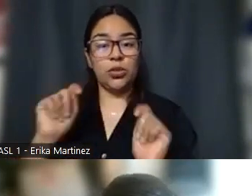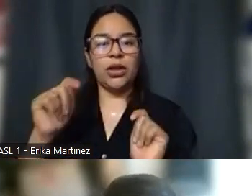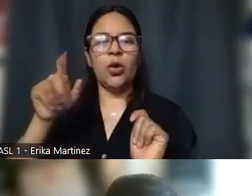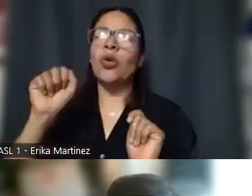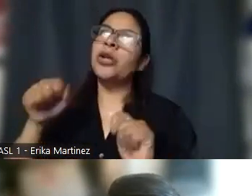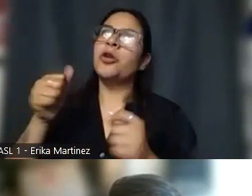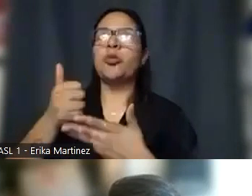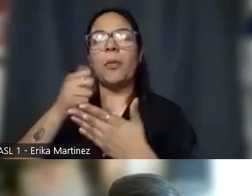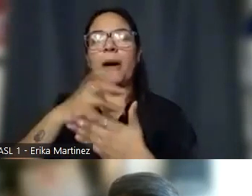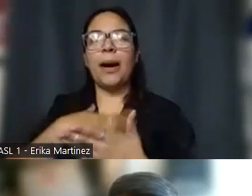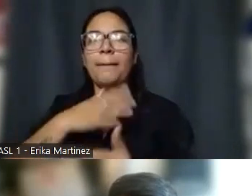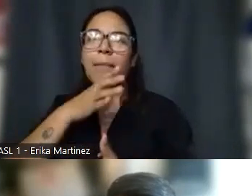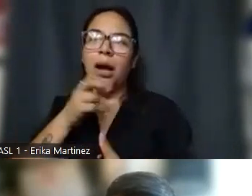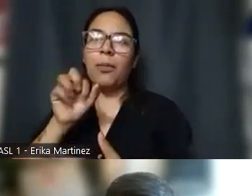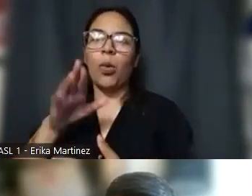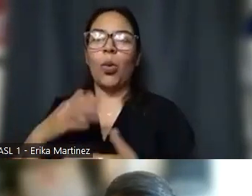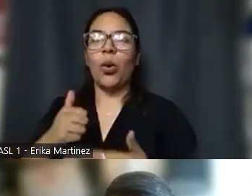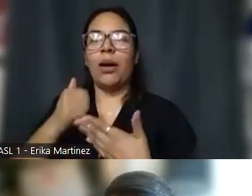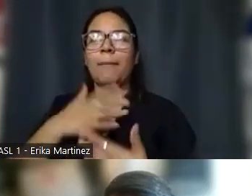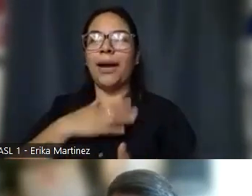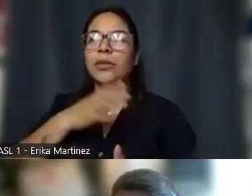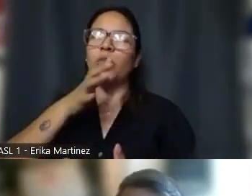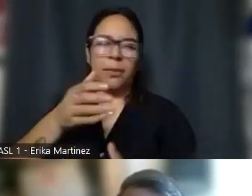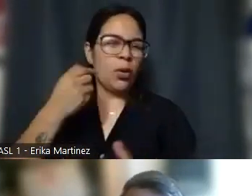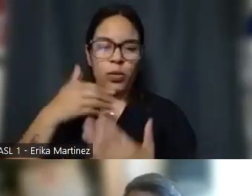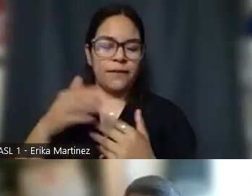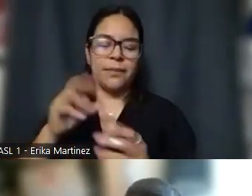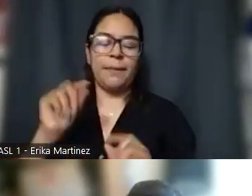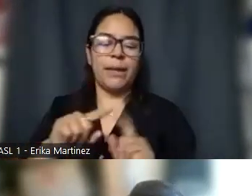my grandma or whomever.